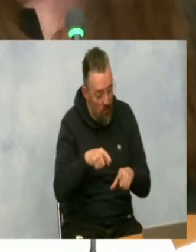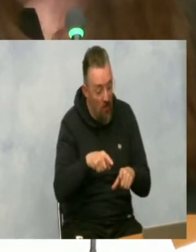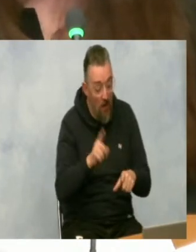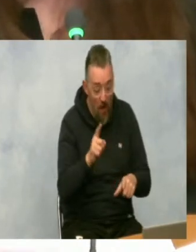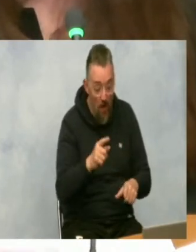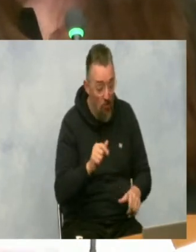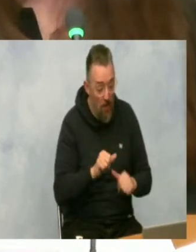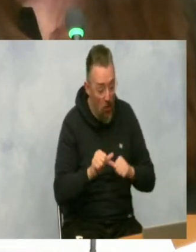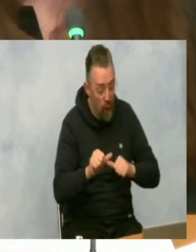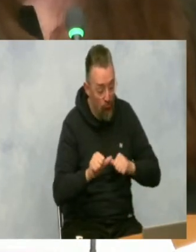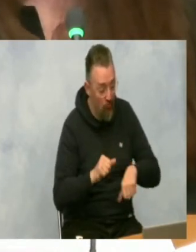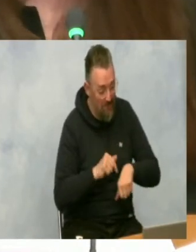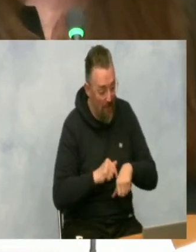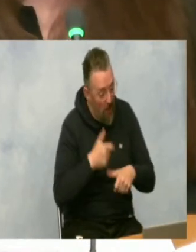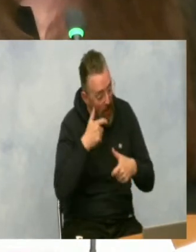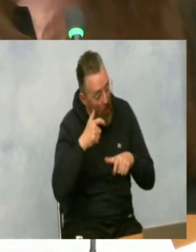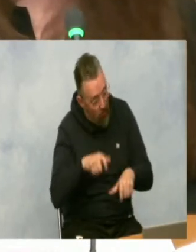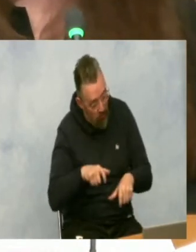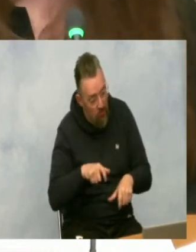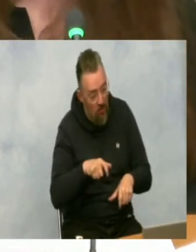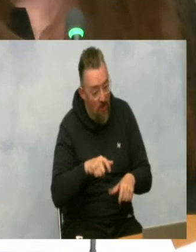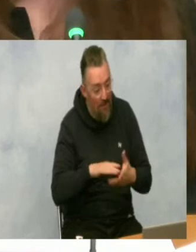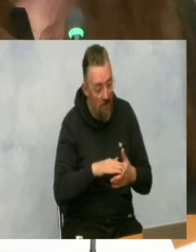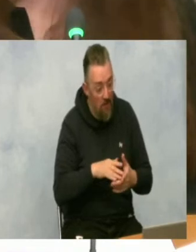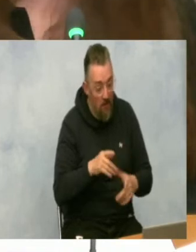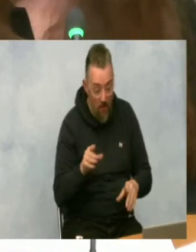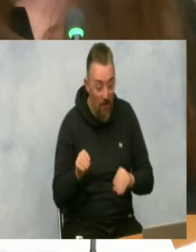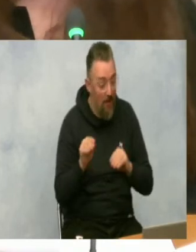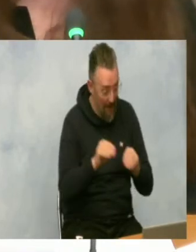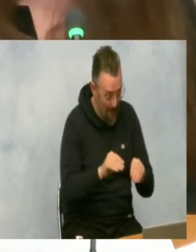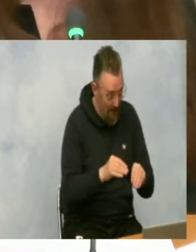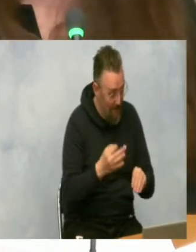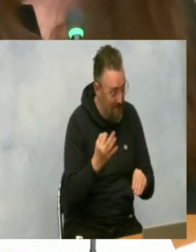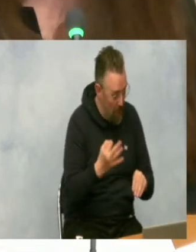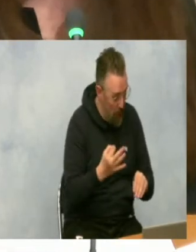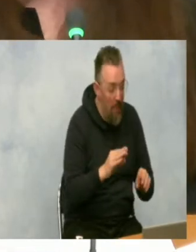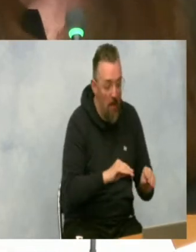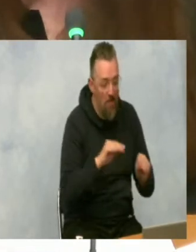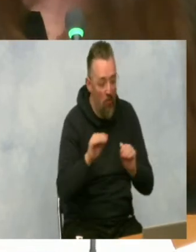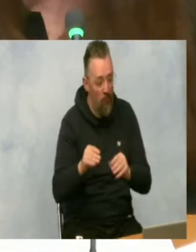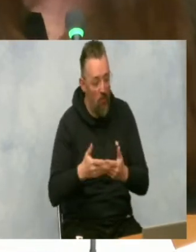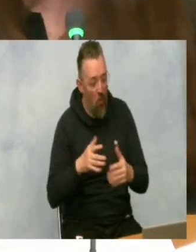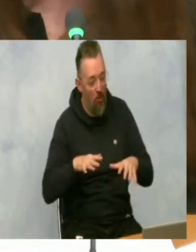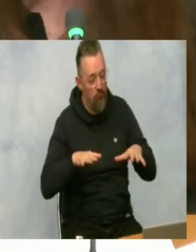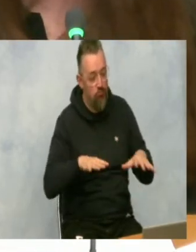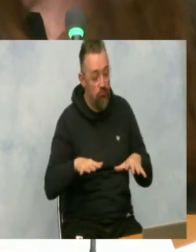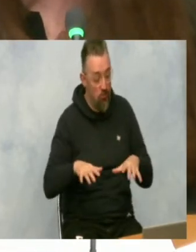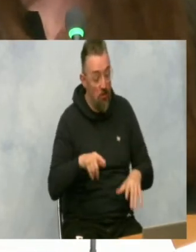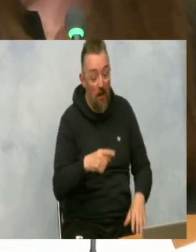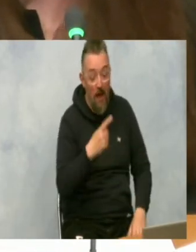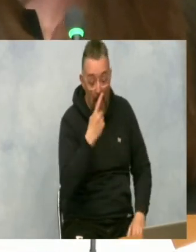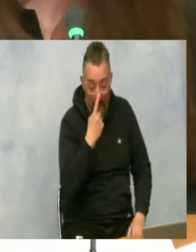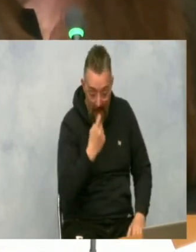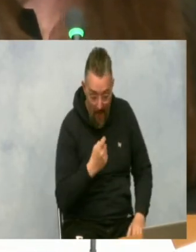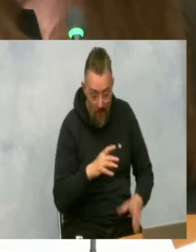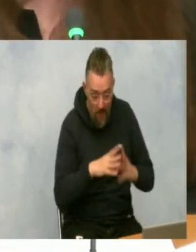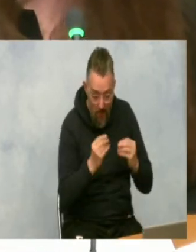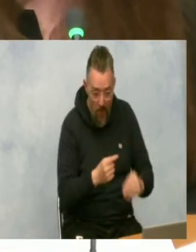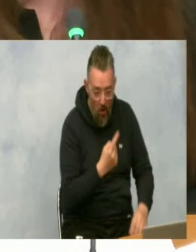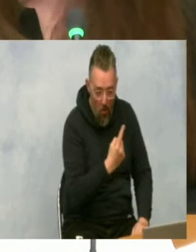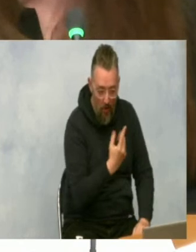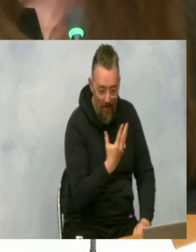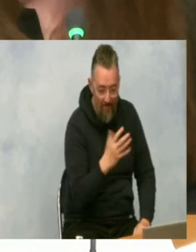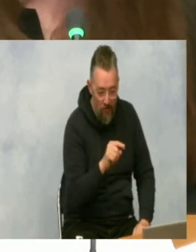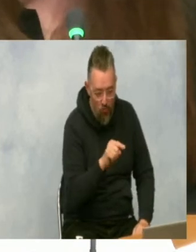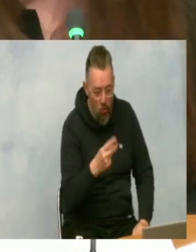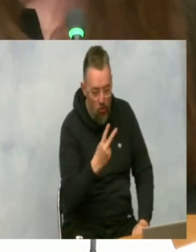short-term accommodation before individuals move to more settled accommodation, with a capacity to accommodate between 150